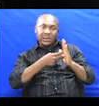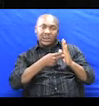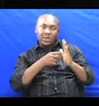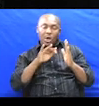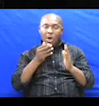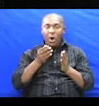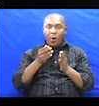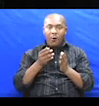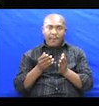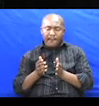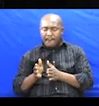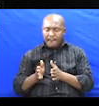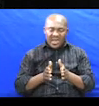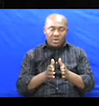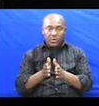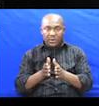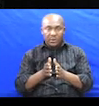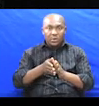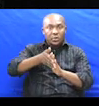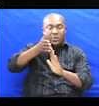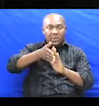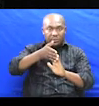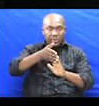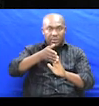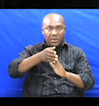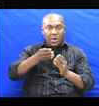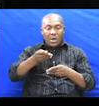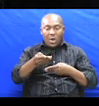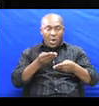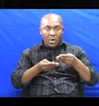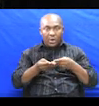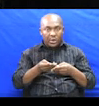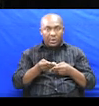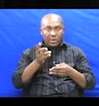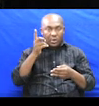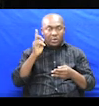the techniques or methods which were used to establish